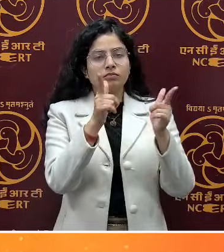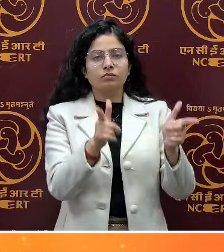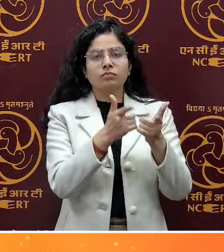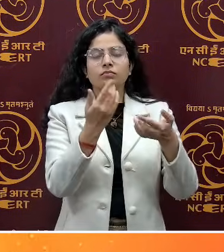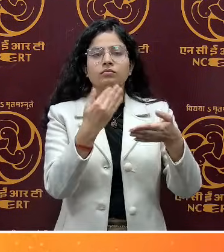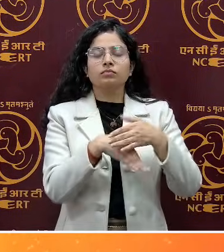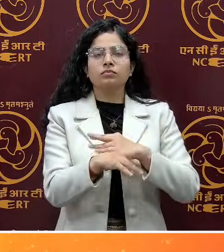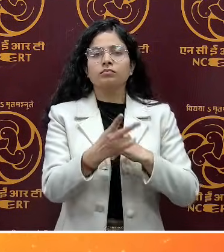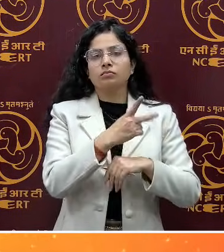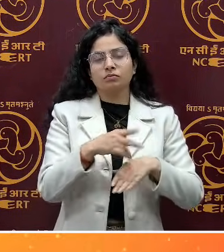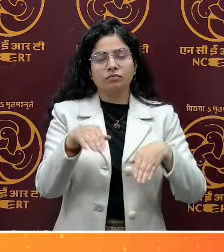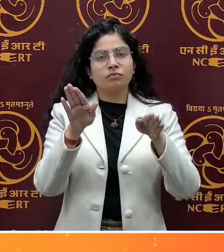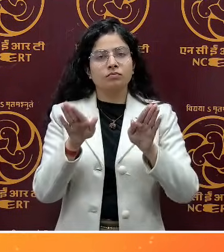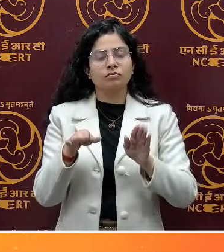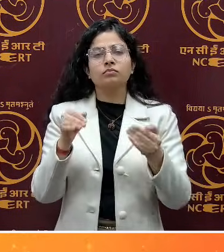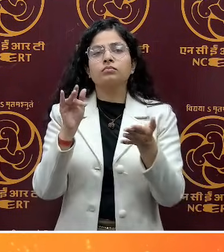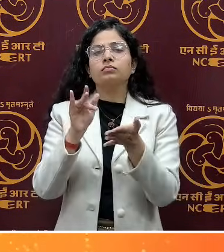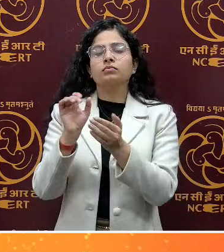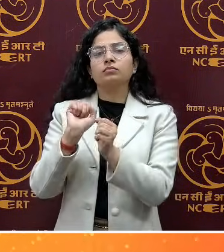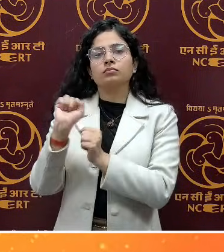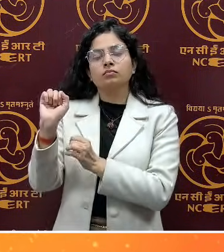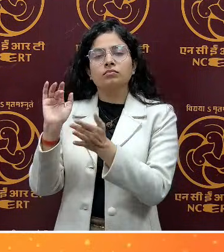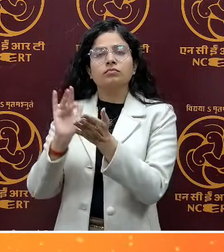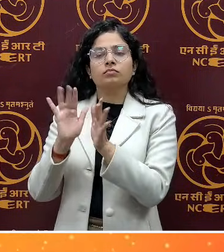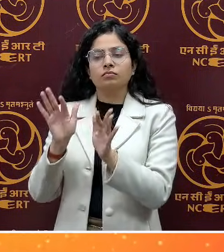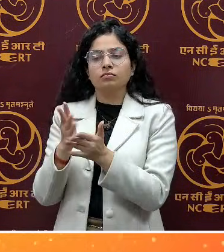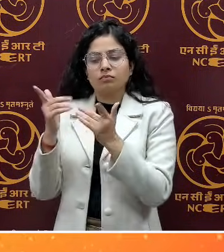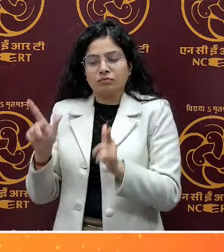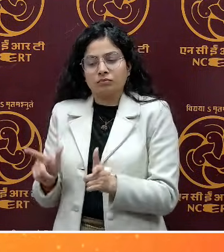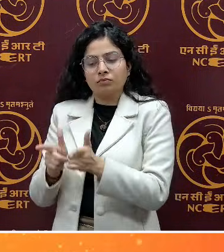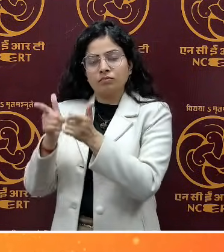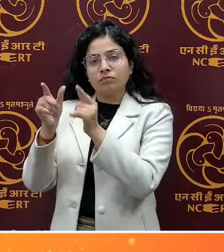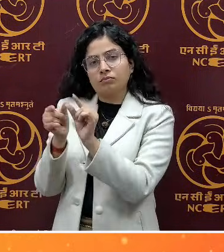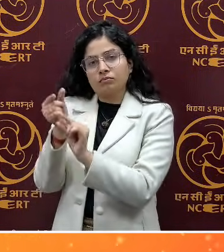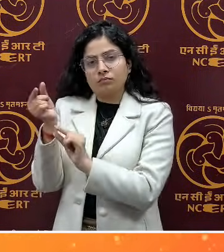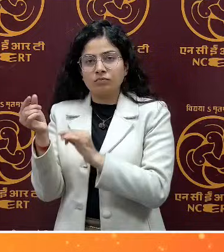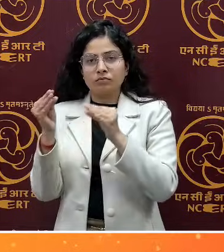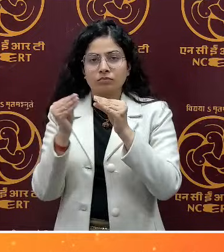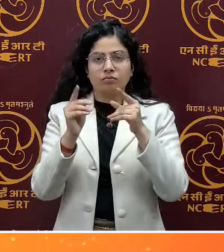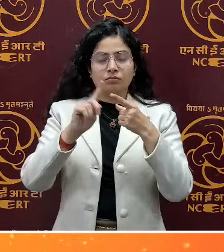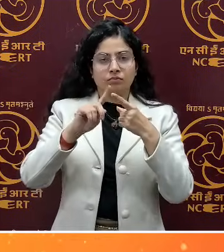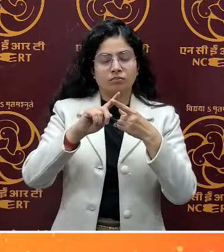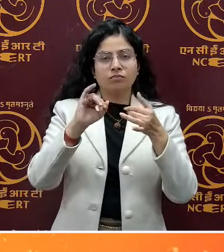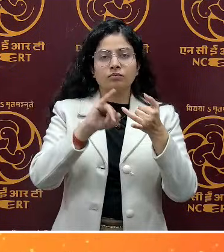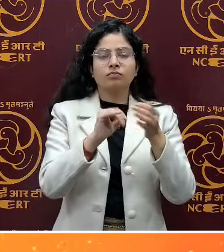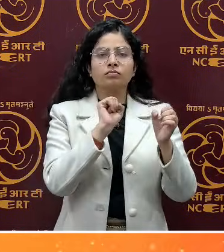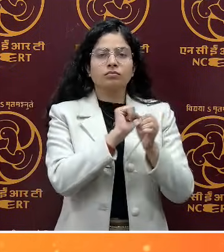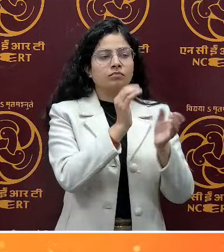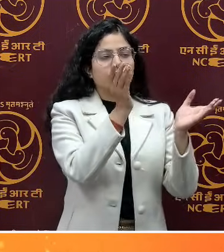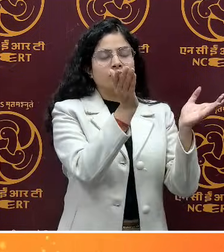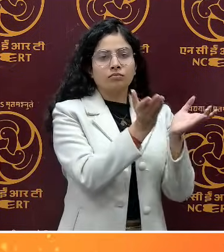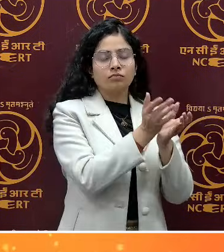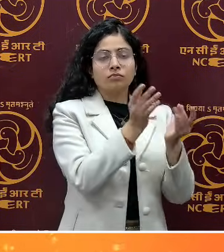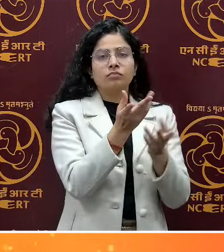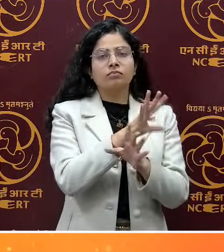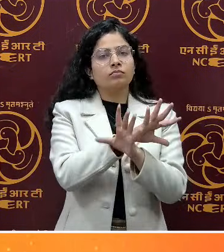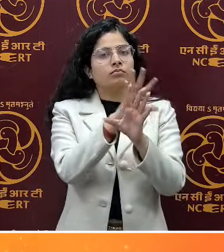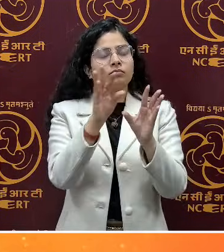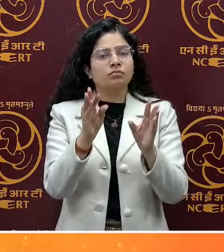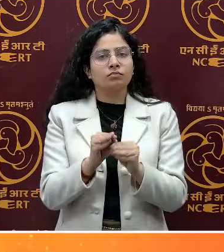right? Birds, they live on trees. Bees, they live in their beehives. So all